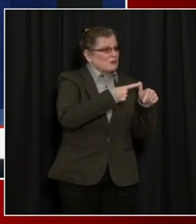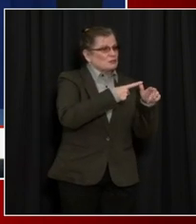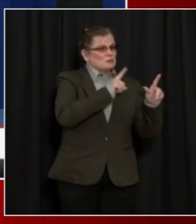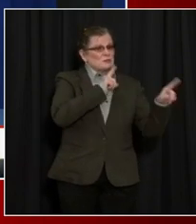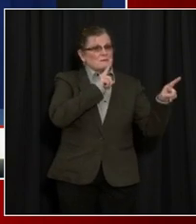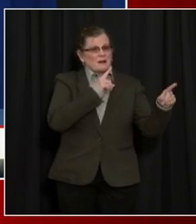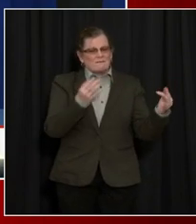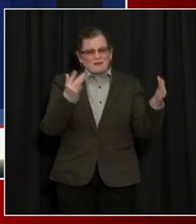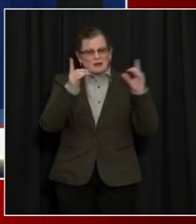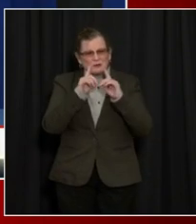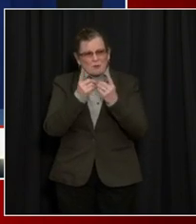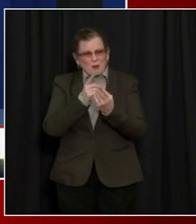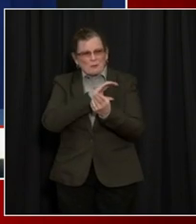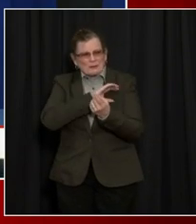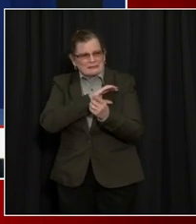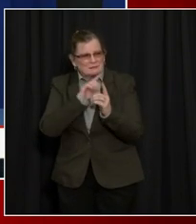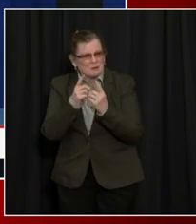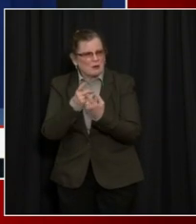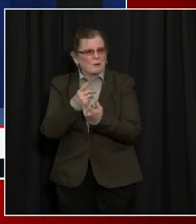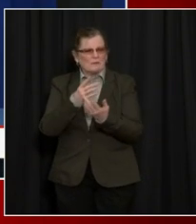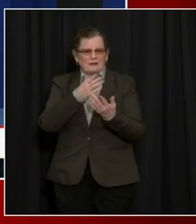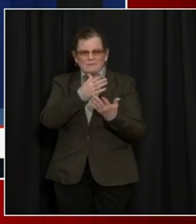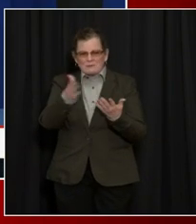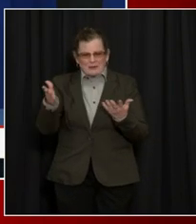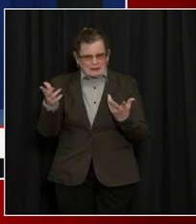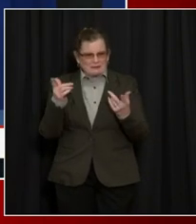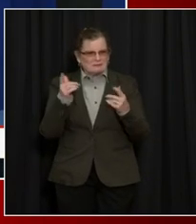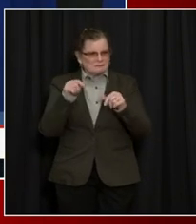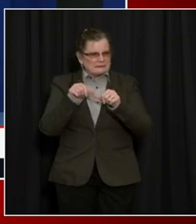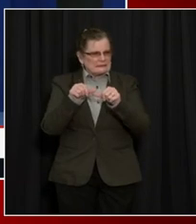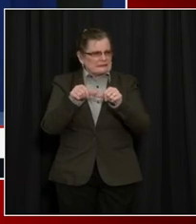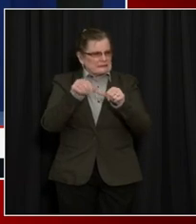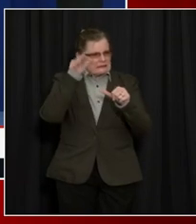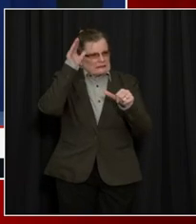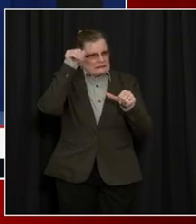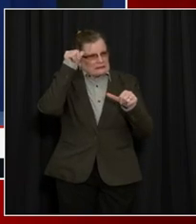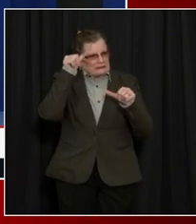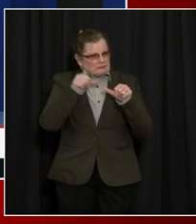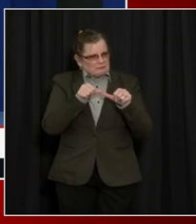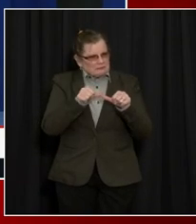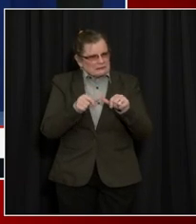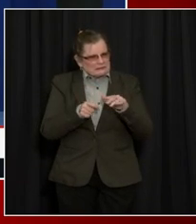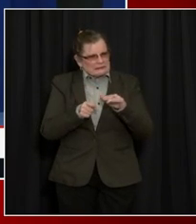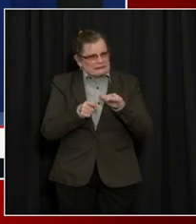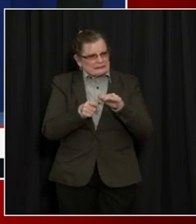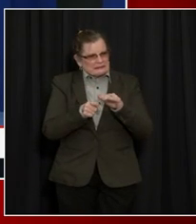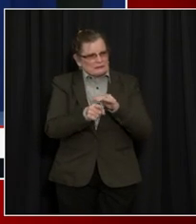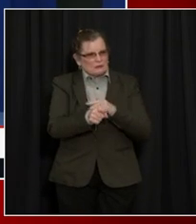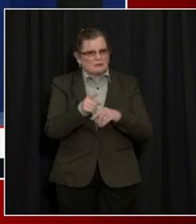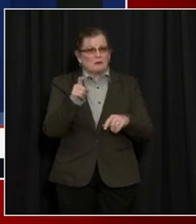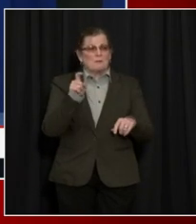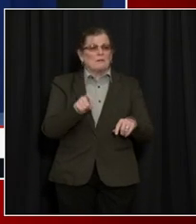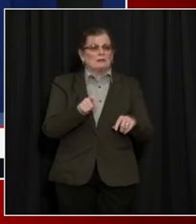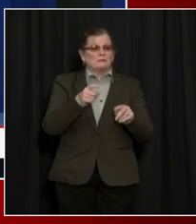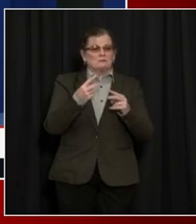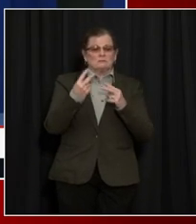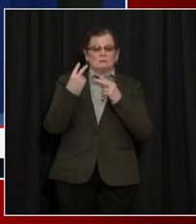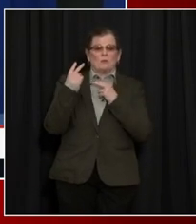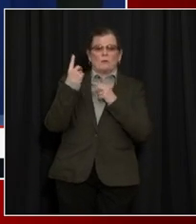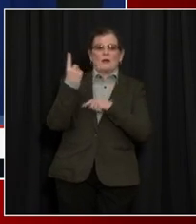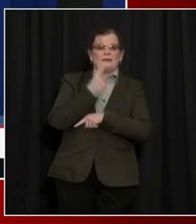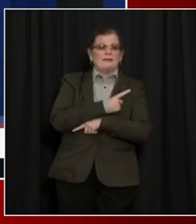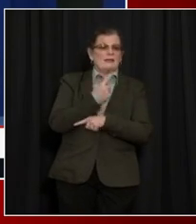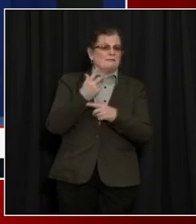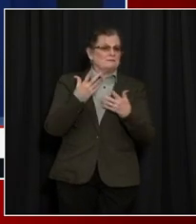through our public health emergency. I'd be remiss if I didn't take a brief moment on the heels of this Memorial Day weekend to pause so